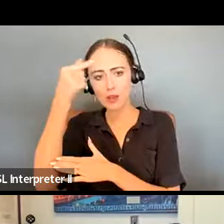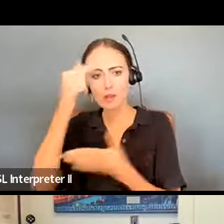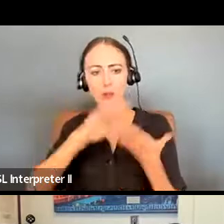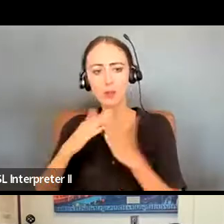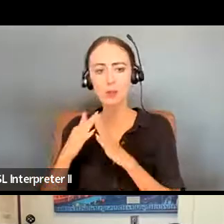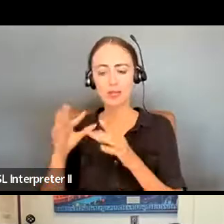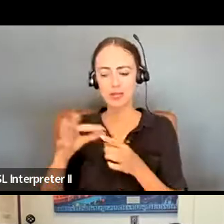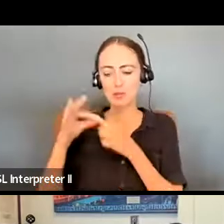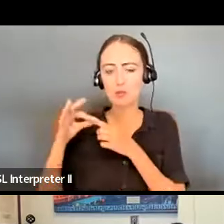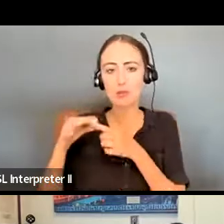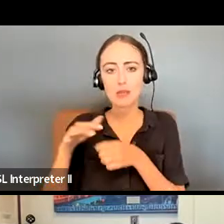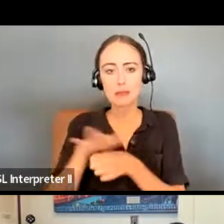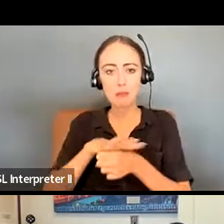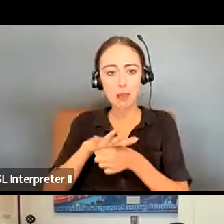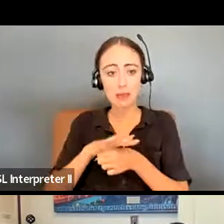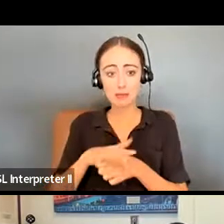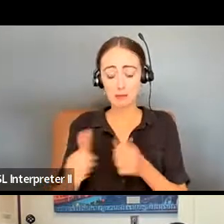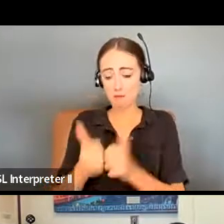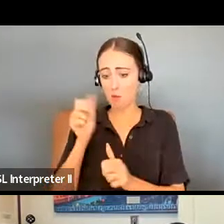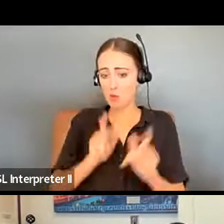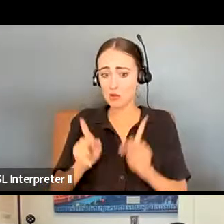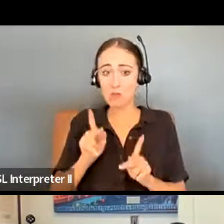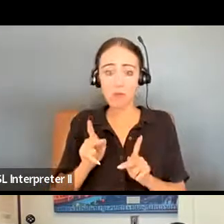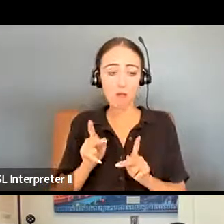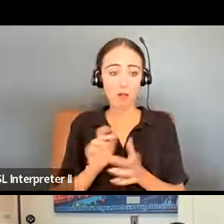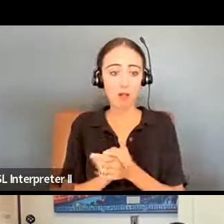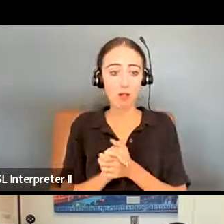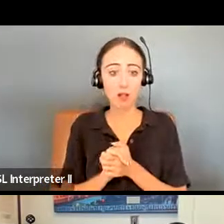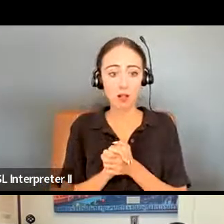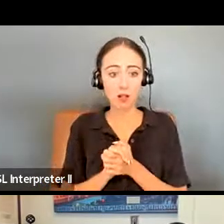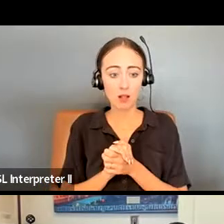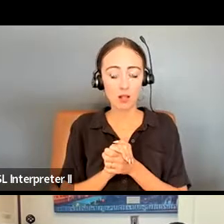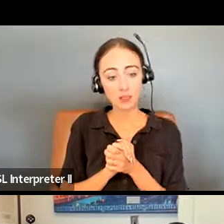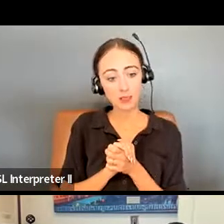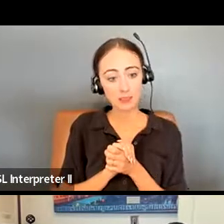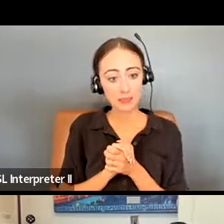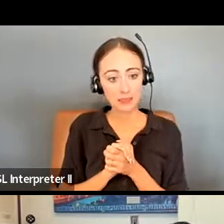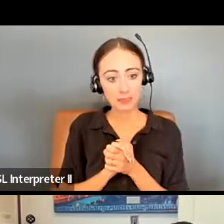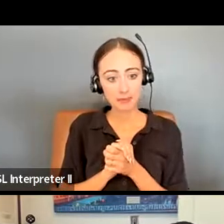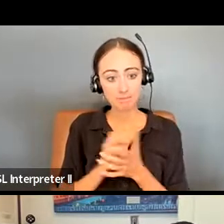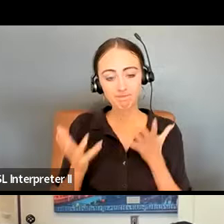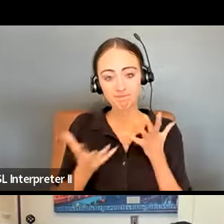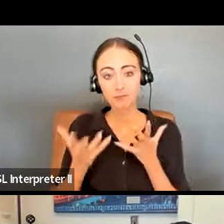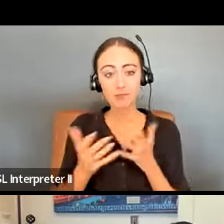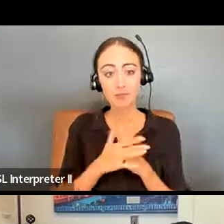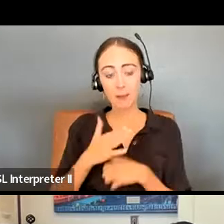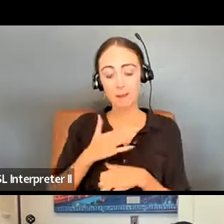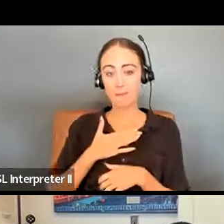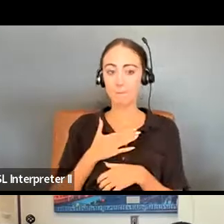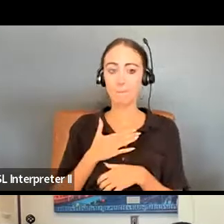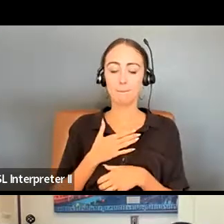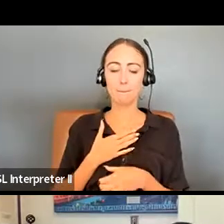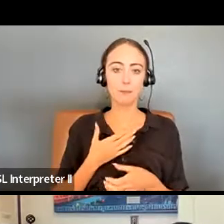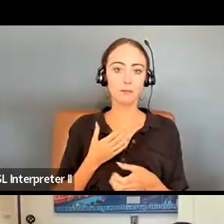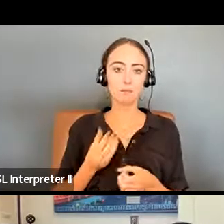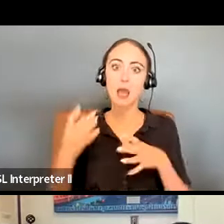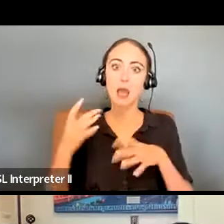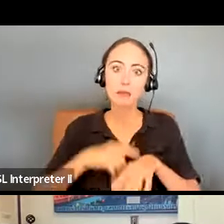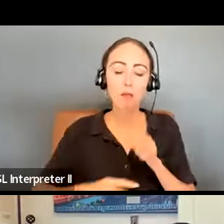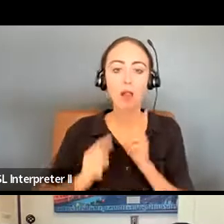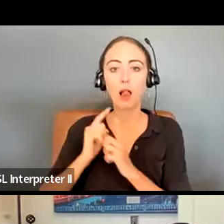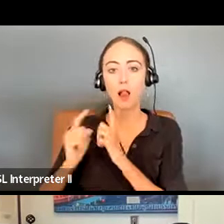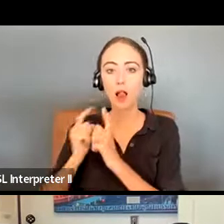unique spaces where most people can't go at the times that people won't go. In my numerous encounters with